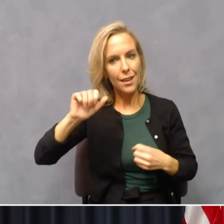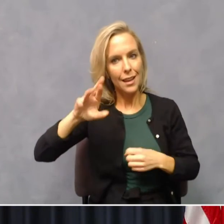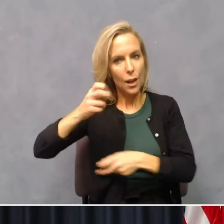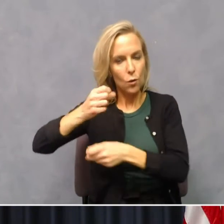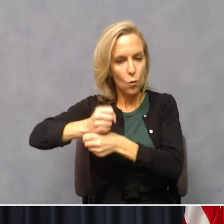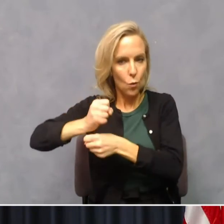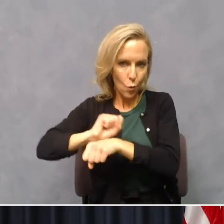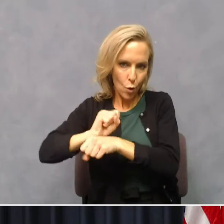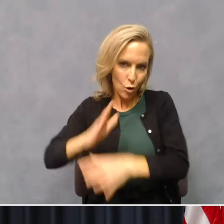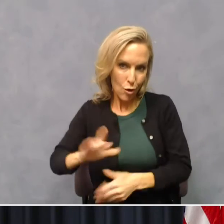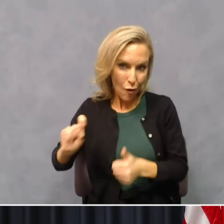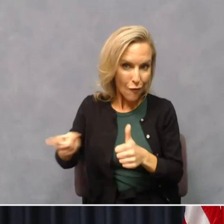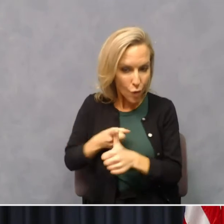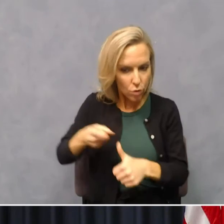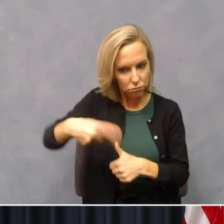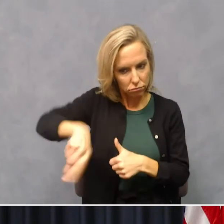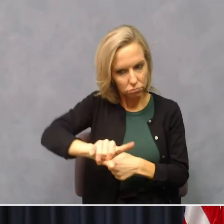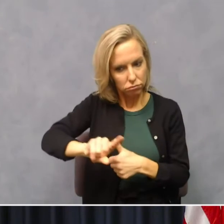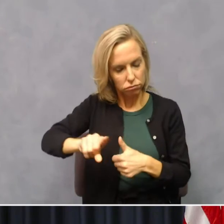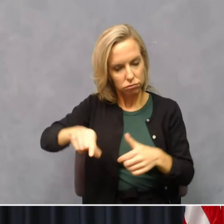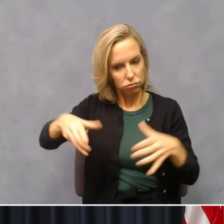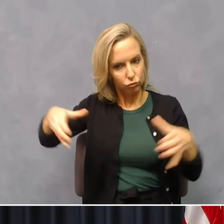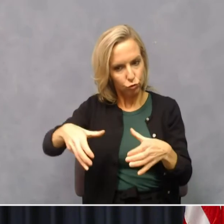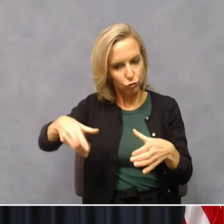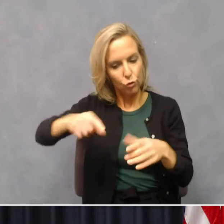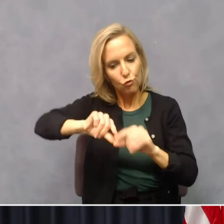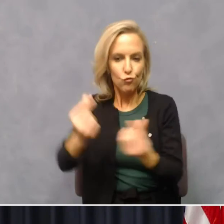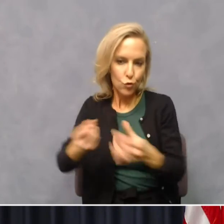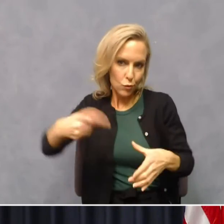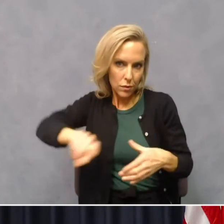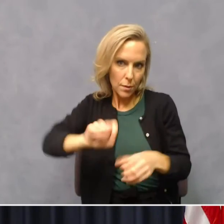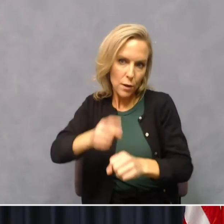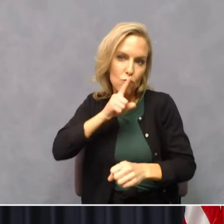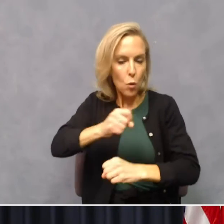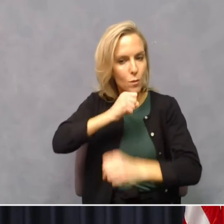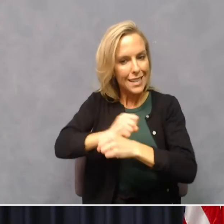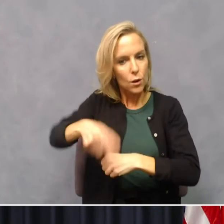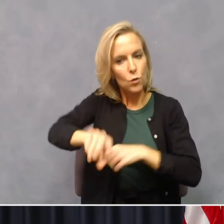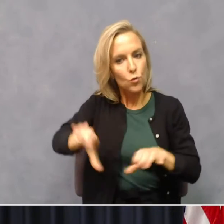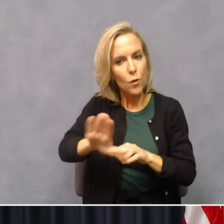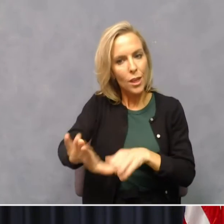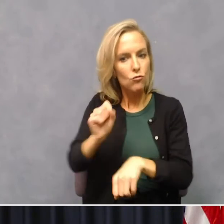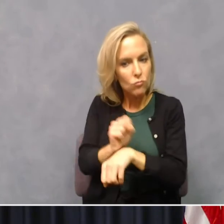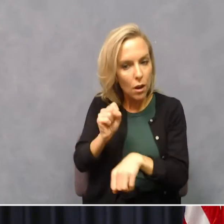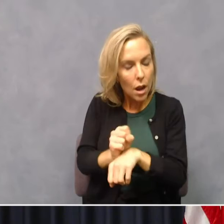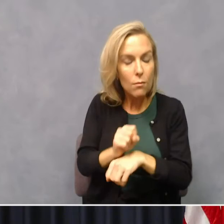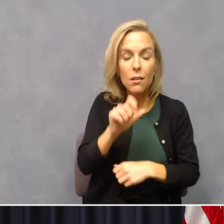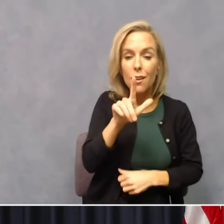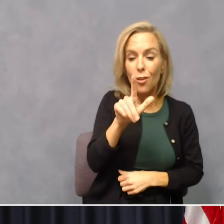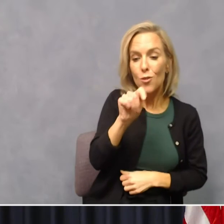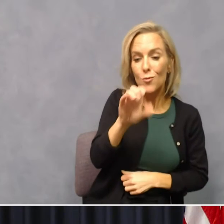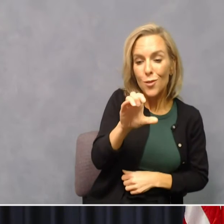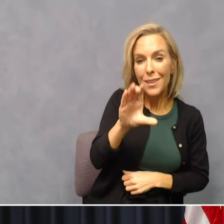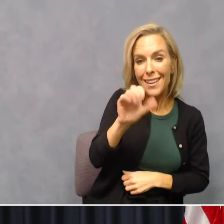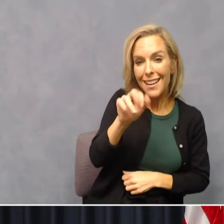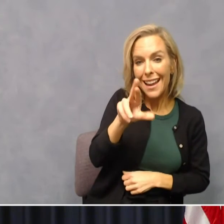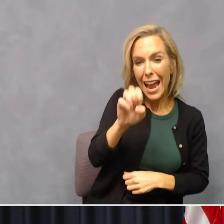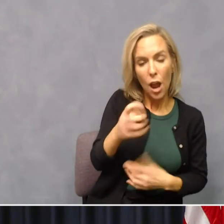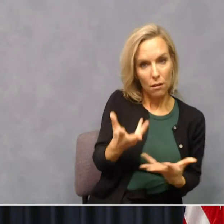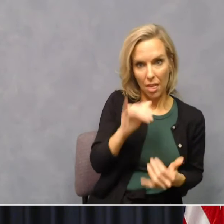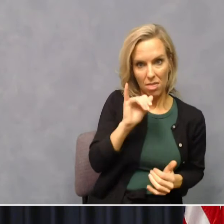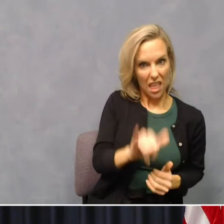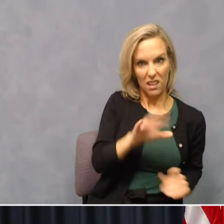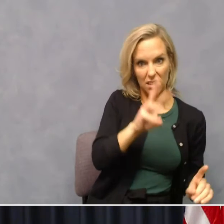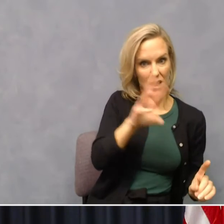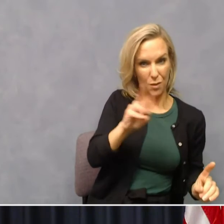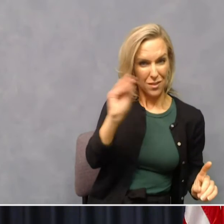to preserve that capacity and to protect them doing their job. Long-term care, 66% of all of our deaths. That's why that